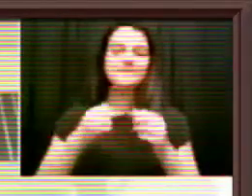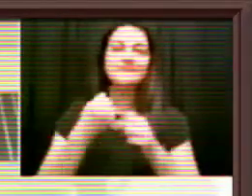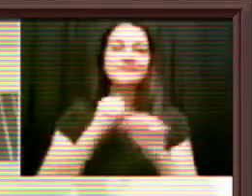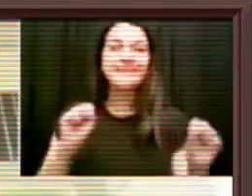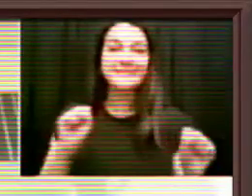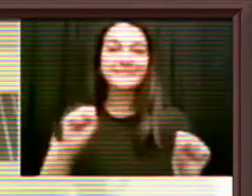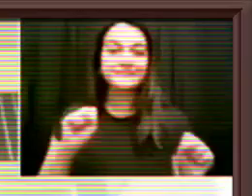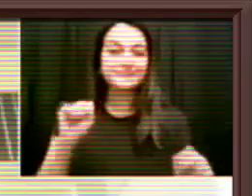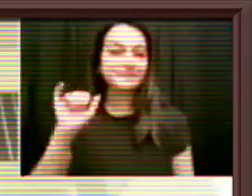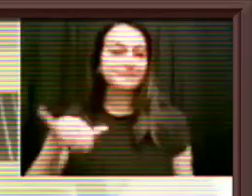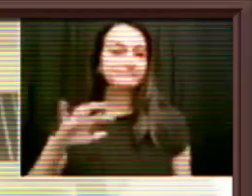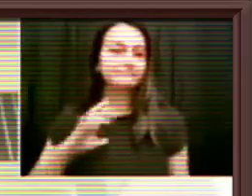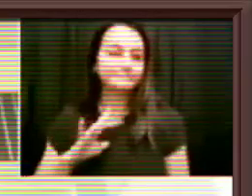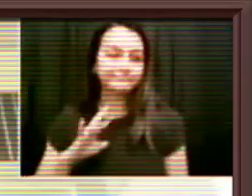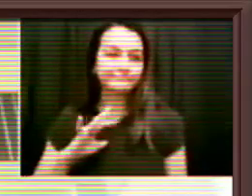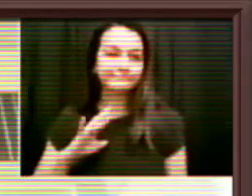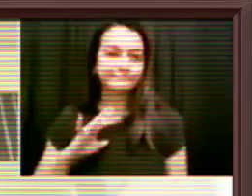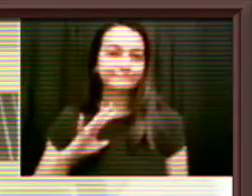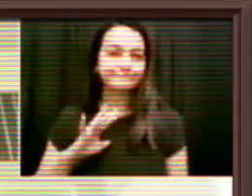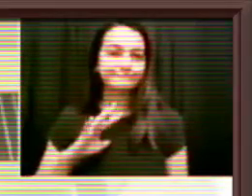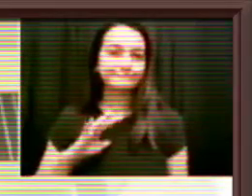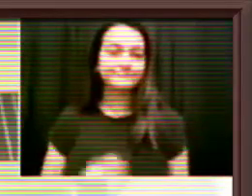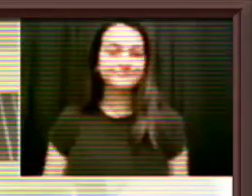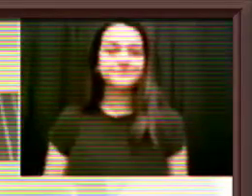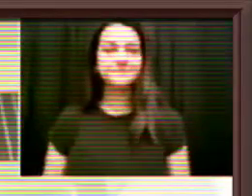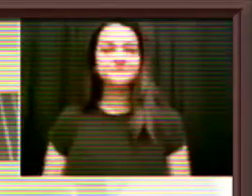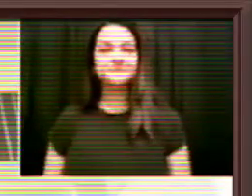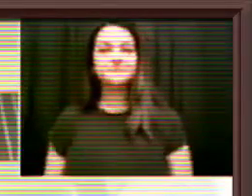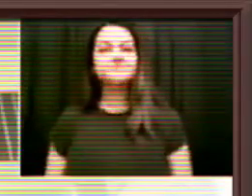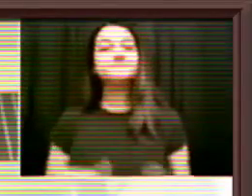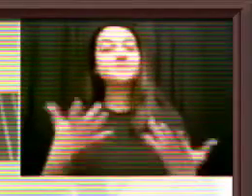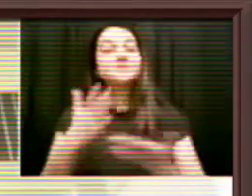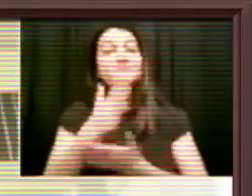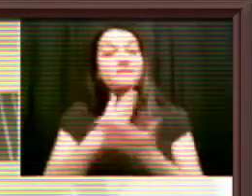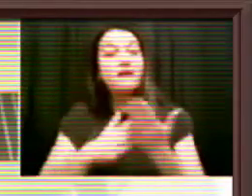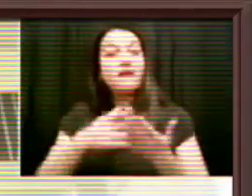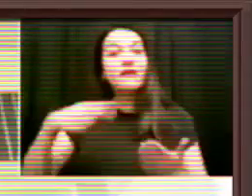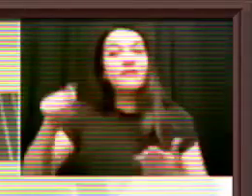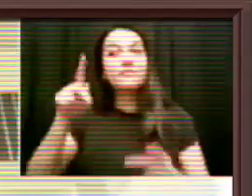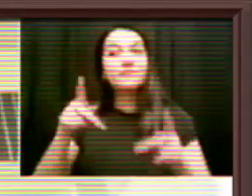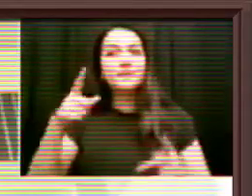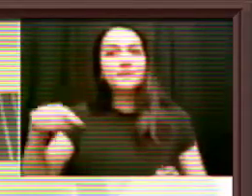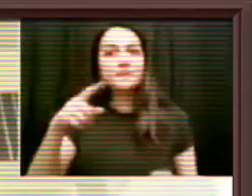the world. And you sitting up here playing these fucking games.